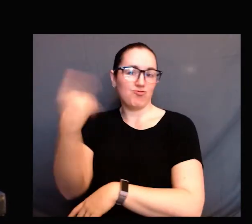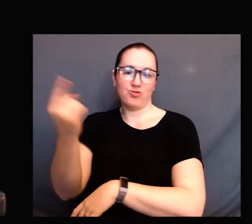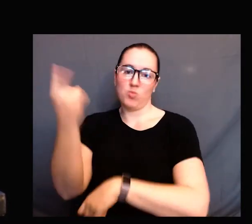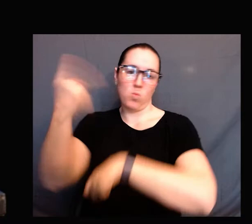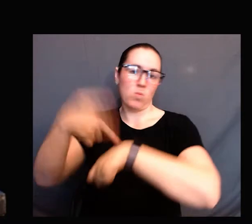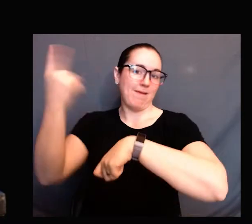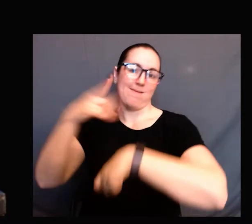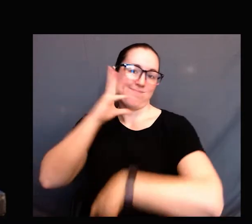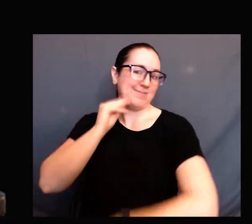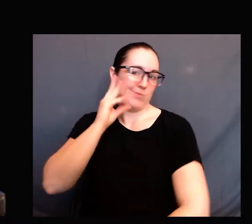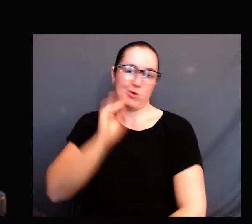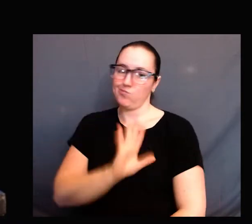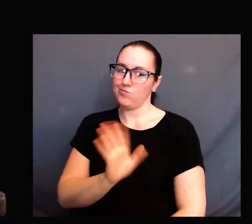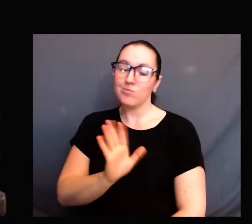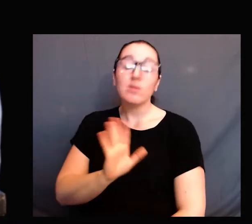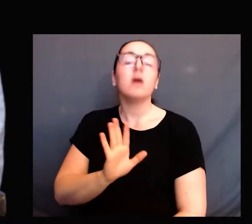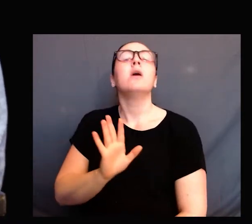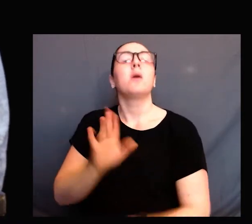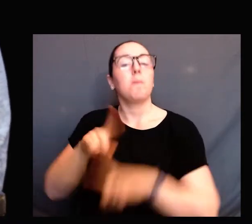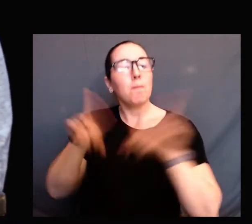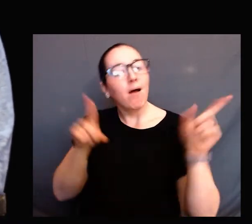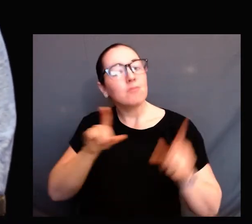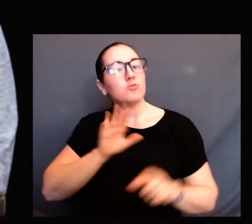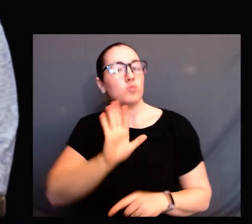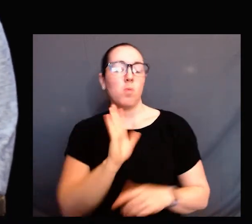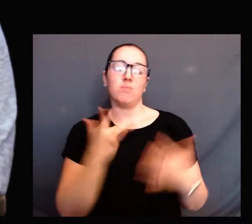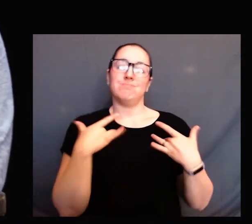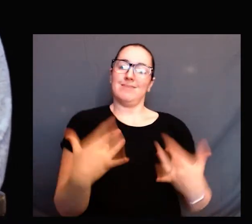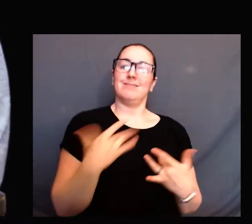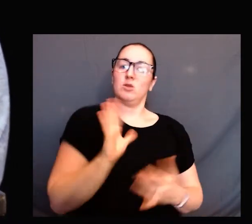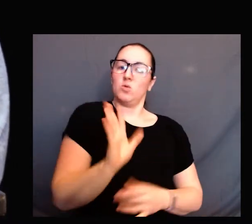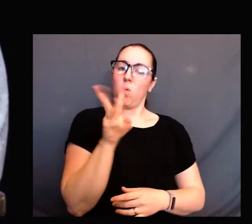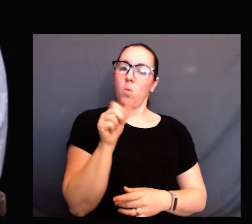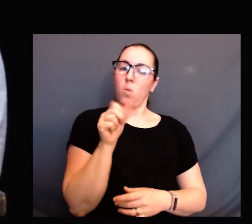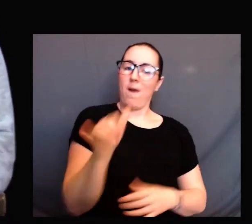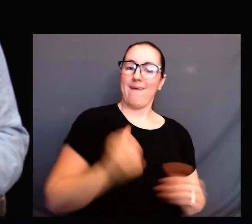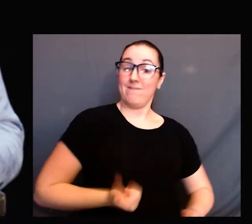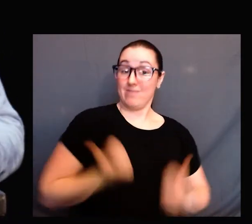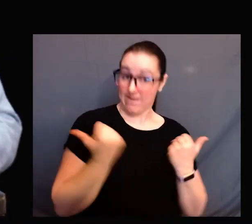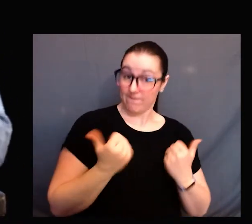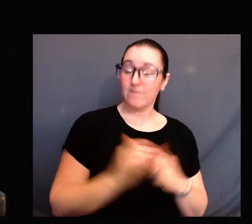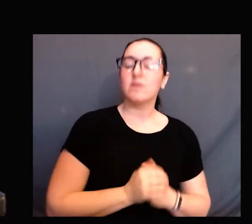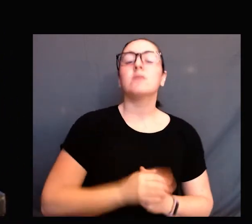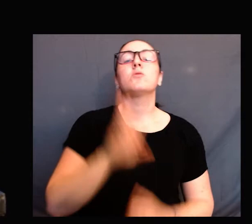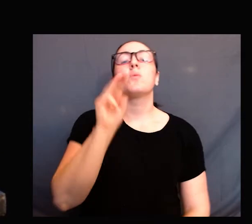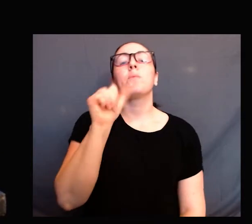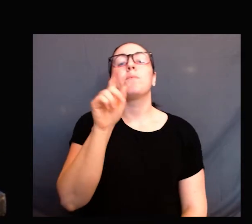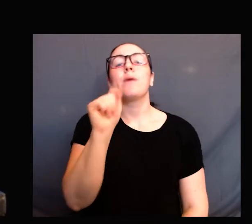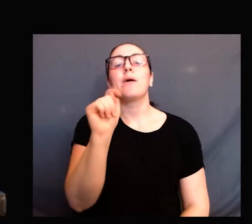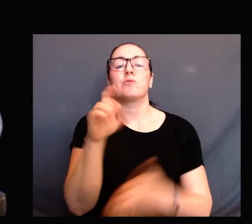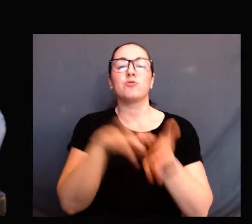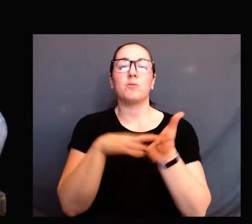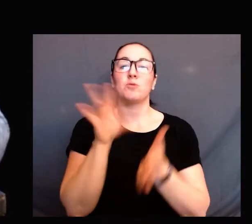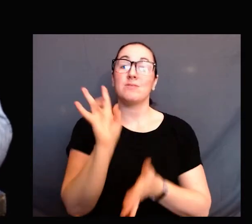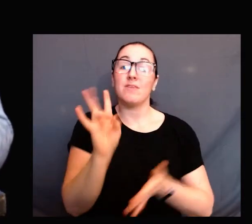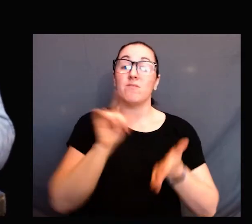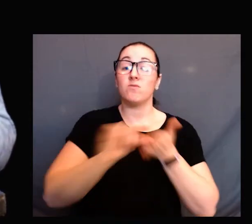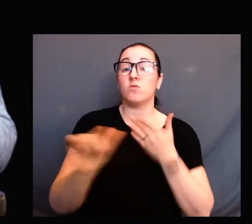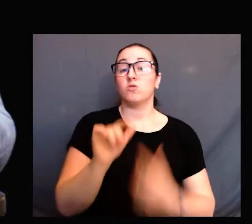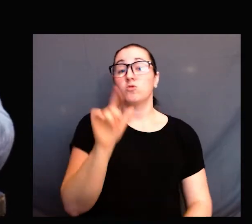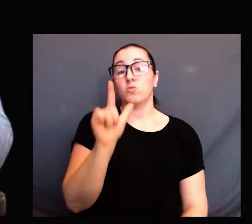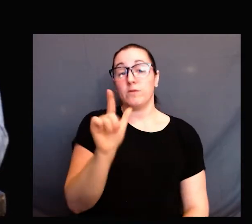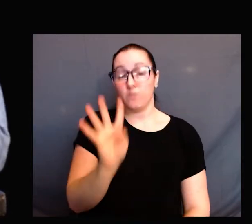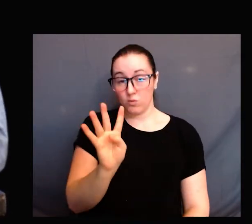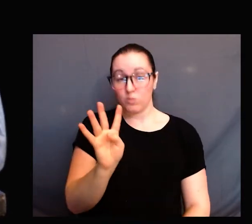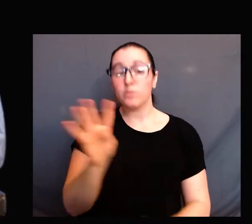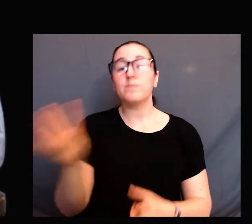a one-time experience, but it becomes a way of life. So in Matthew chapter 7, we're going to pick this up